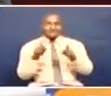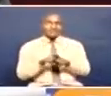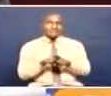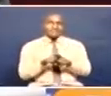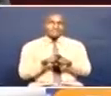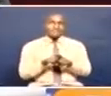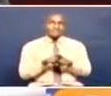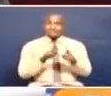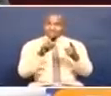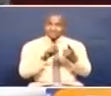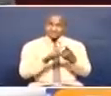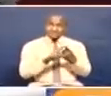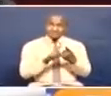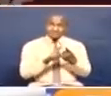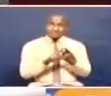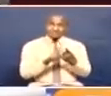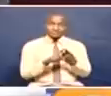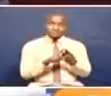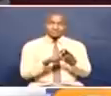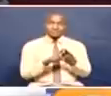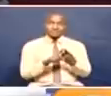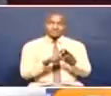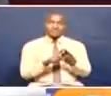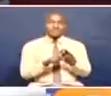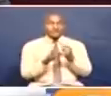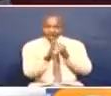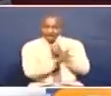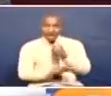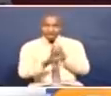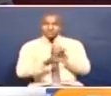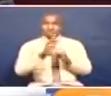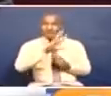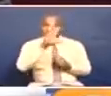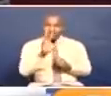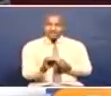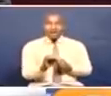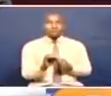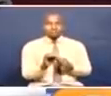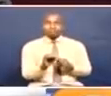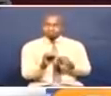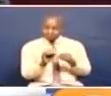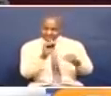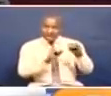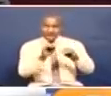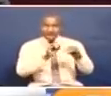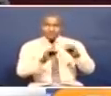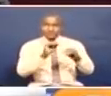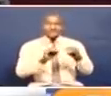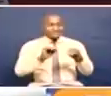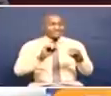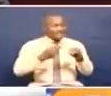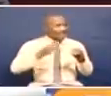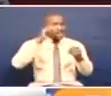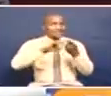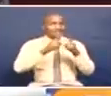The first thing is there's just a beautiful reality of a country in Africa where we have an election, the highest standard of an election on